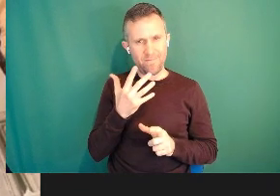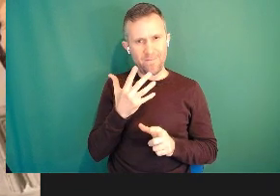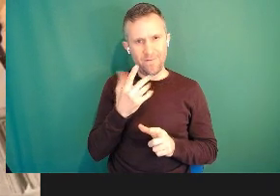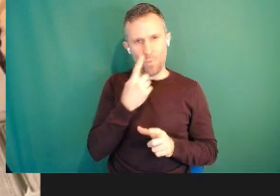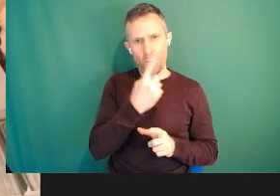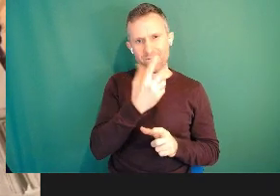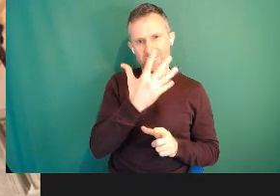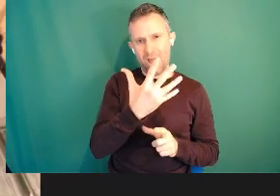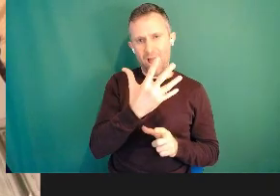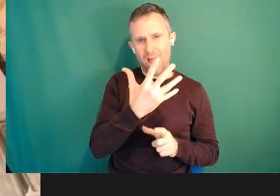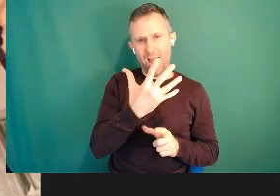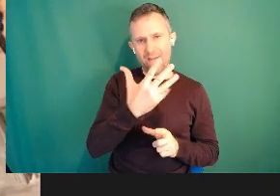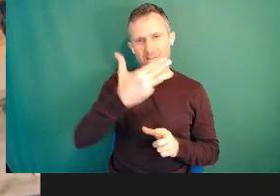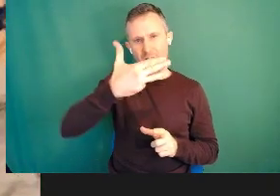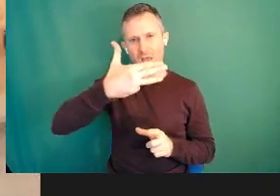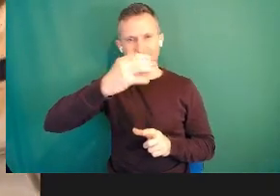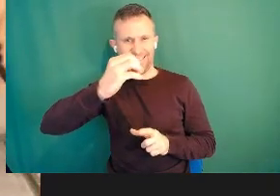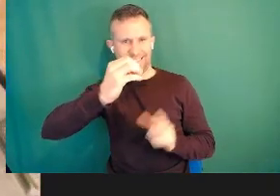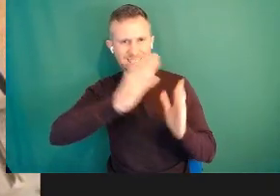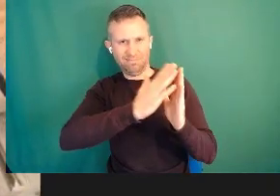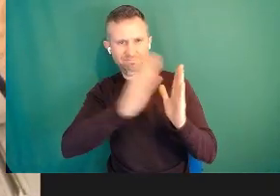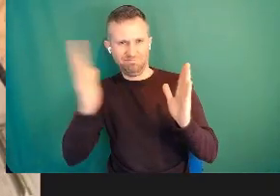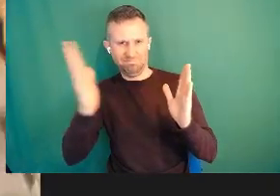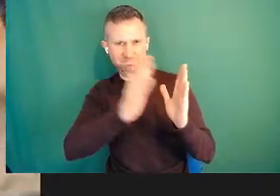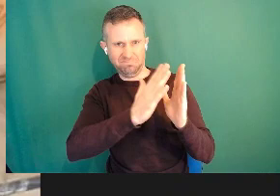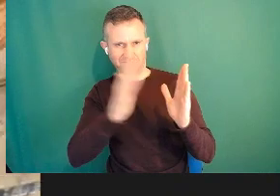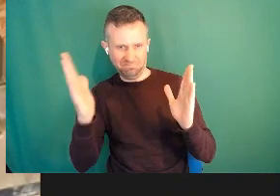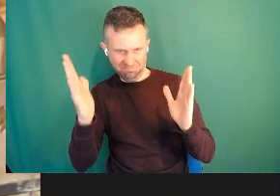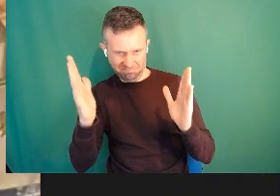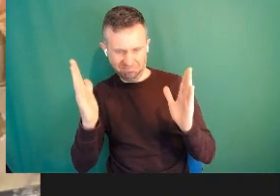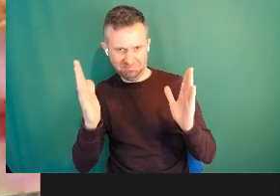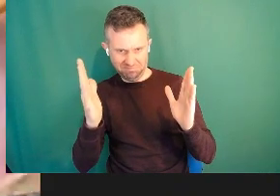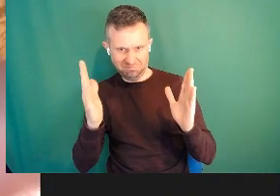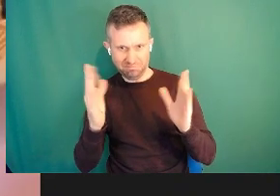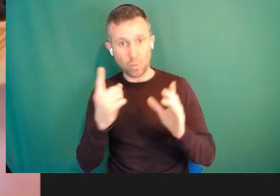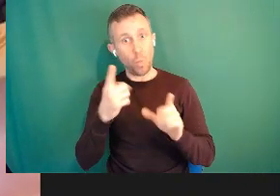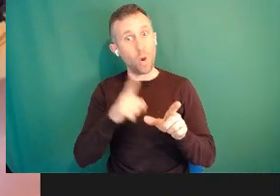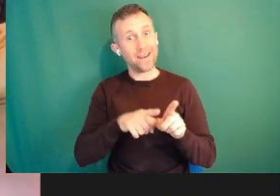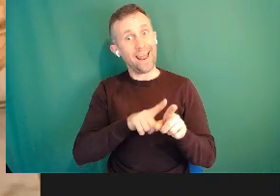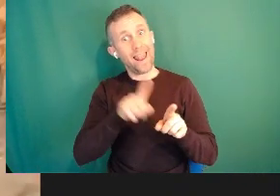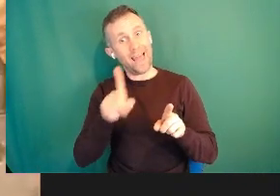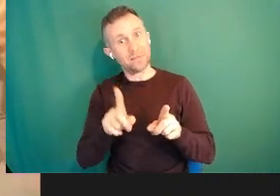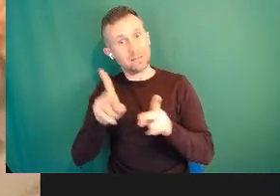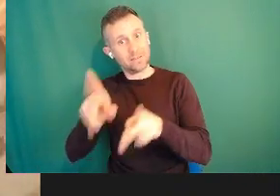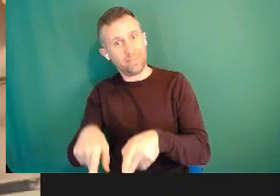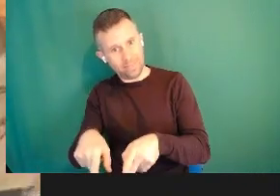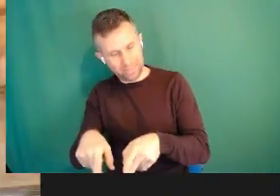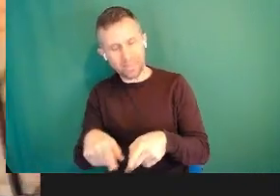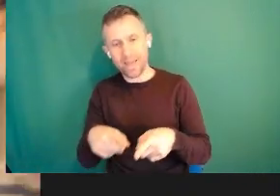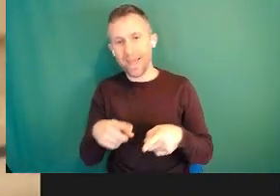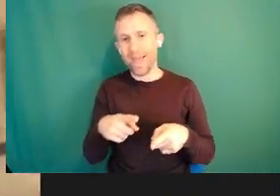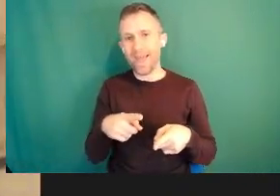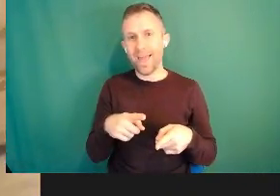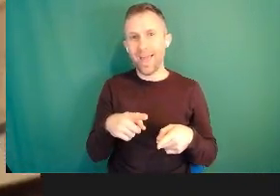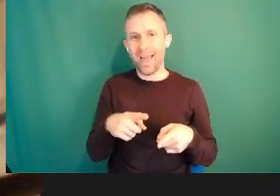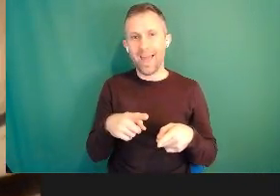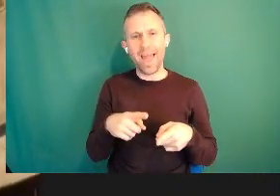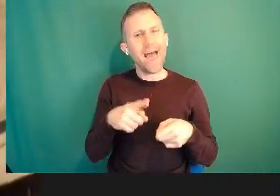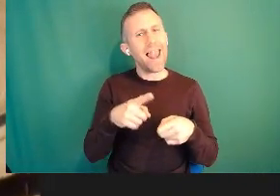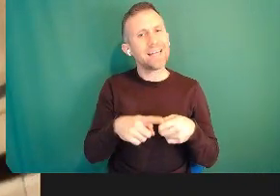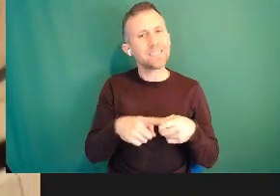Yes, so Anthony Brown, he died a year later. Elizabeth Brown, the reason there's a monkey here is because she was formerly